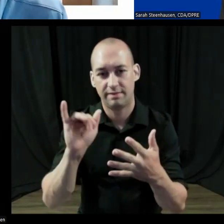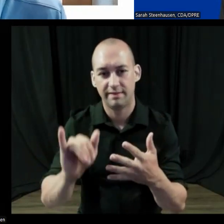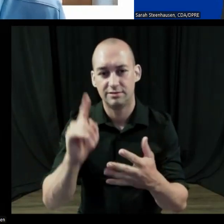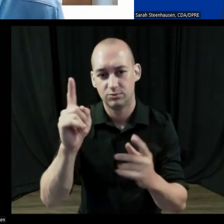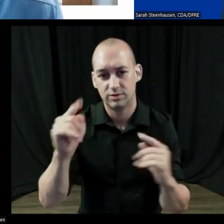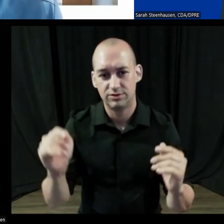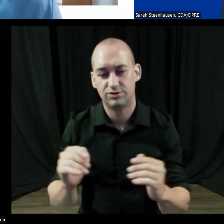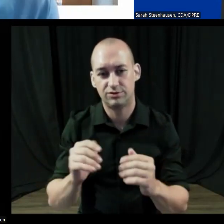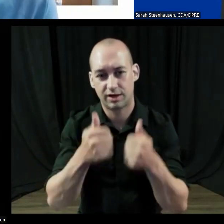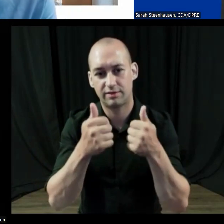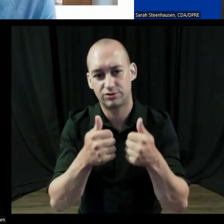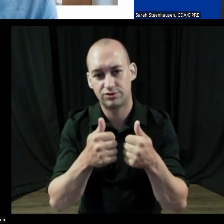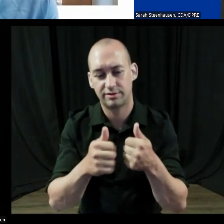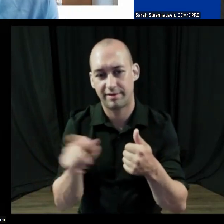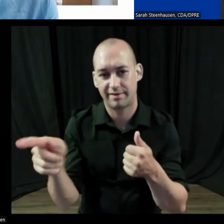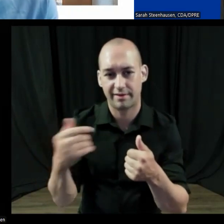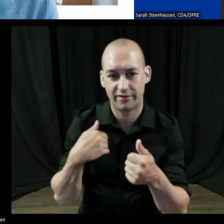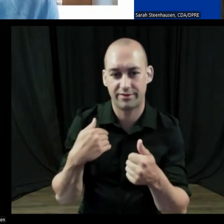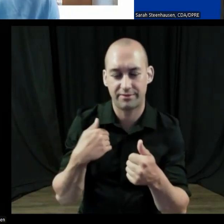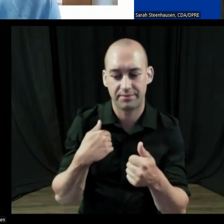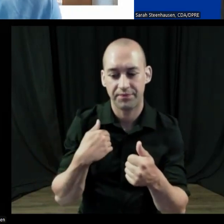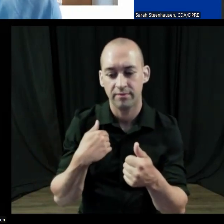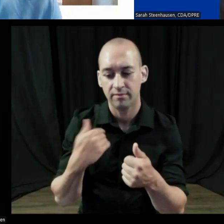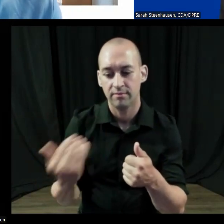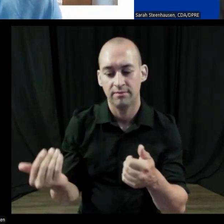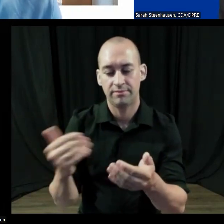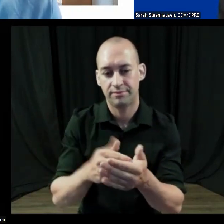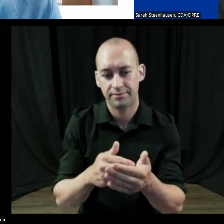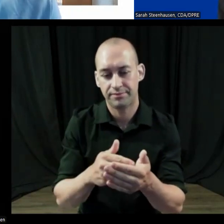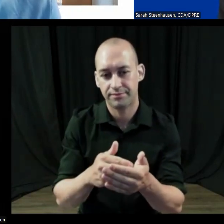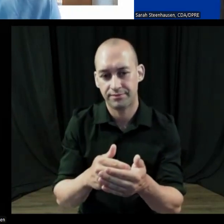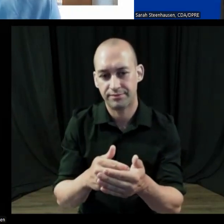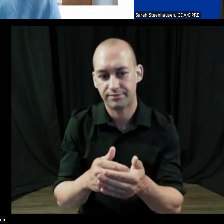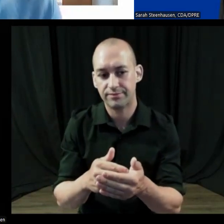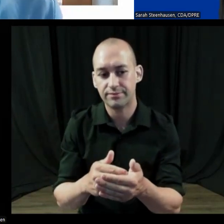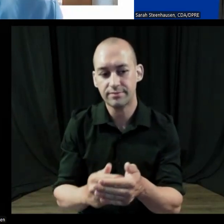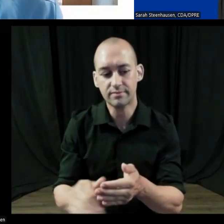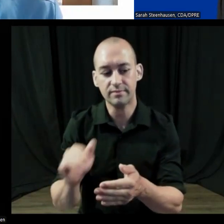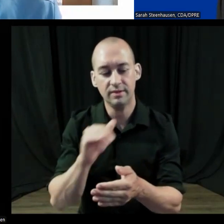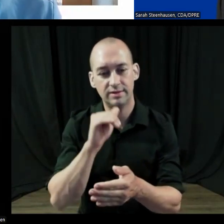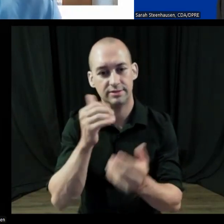challenges that they face. Again, I don't want to